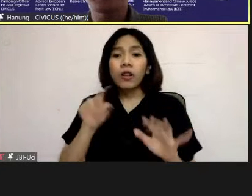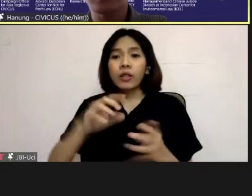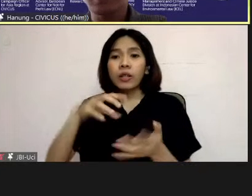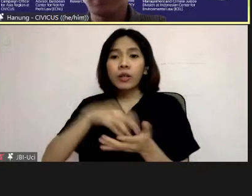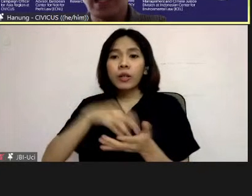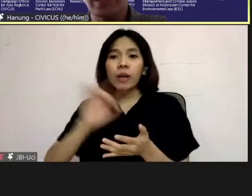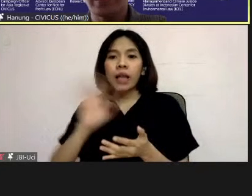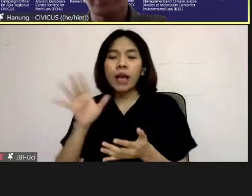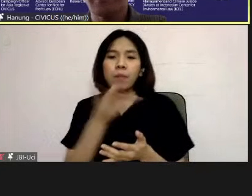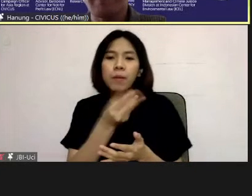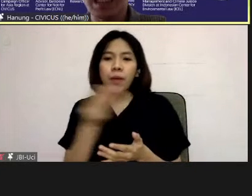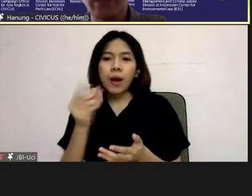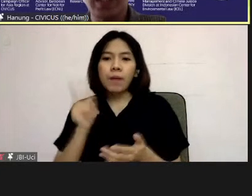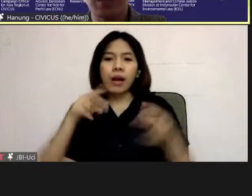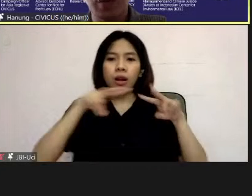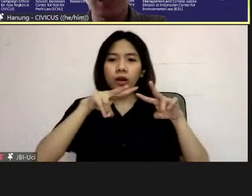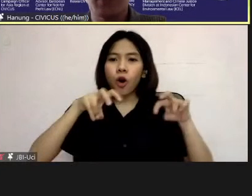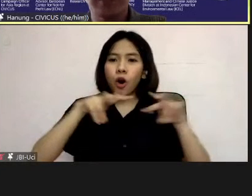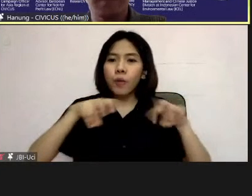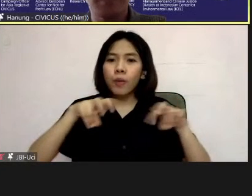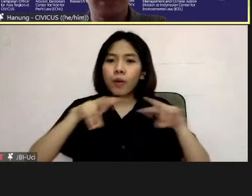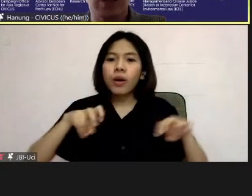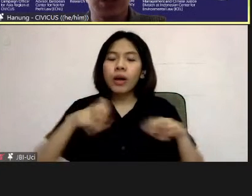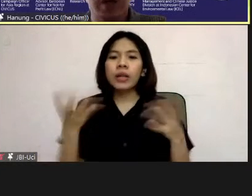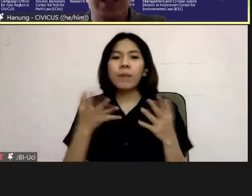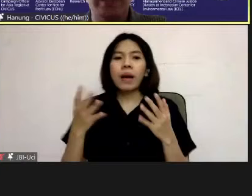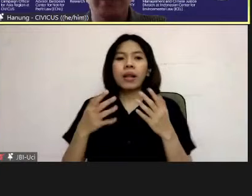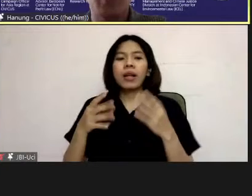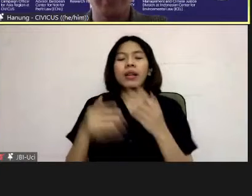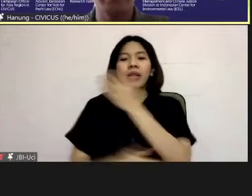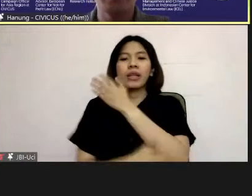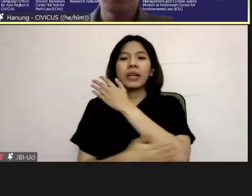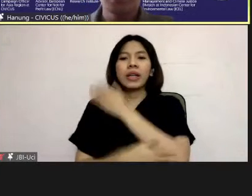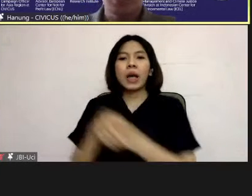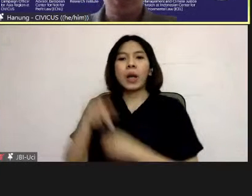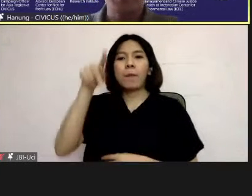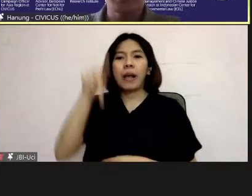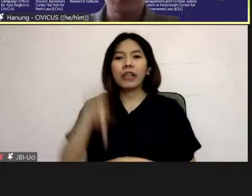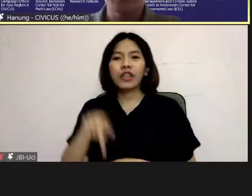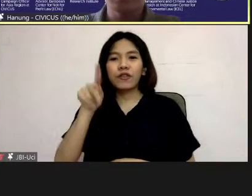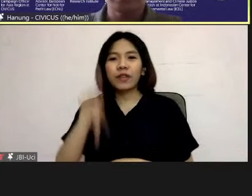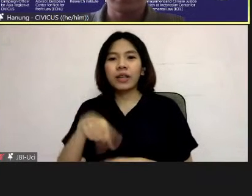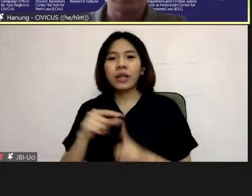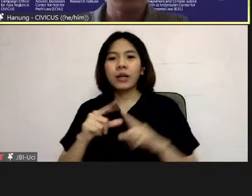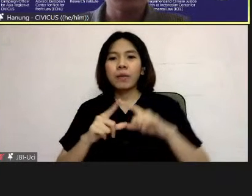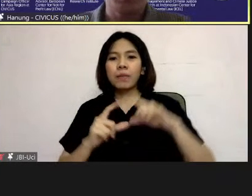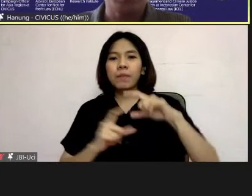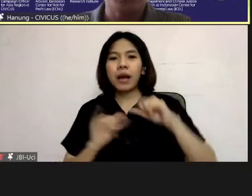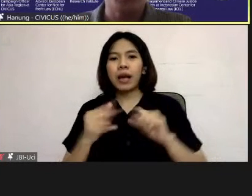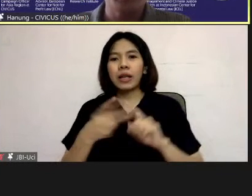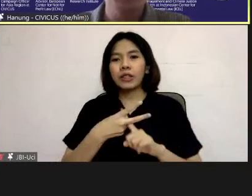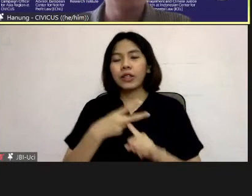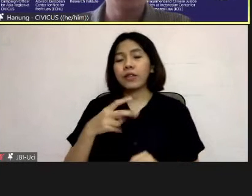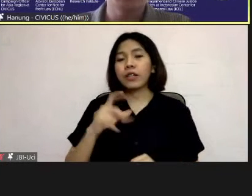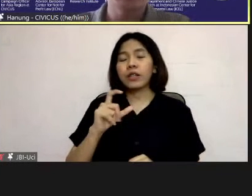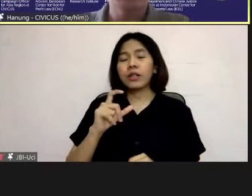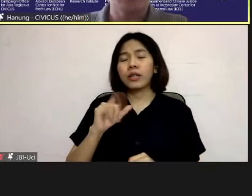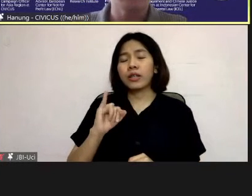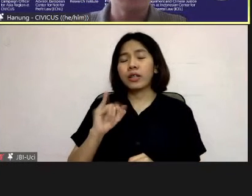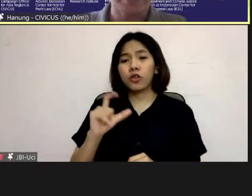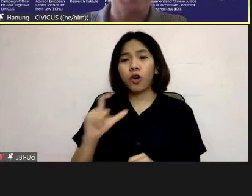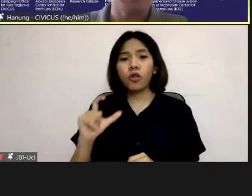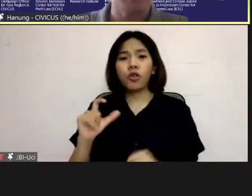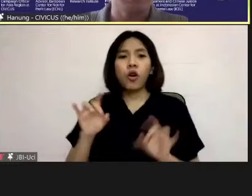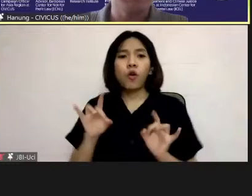observed in Pacific countries, for example, in Australia, where prosecutions against whistleblowers